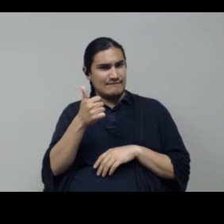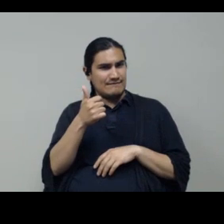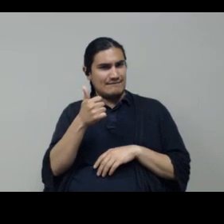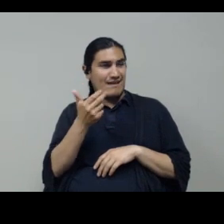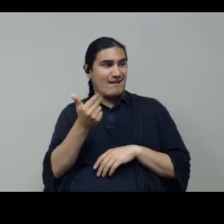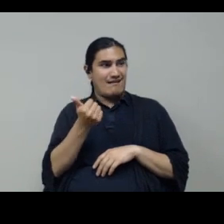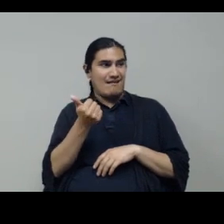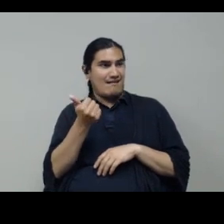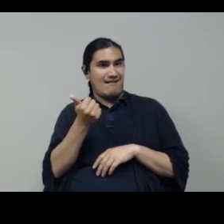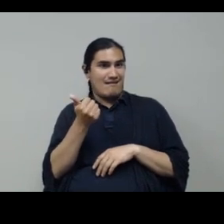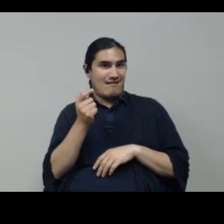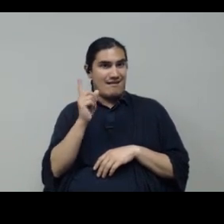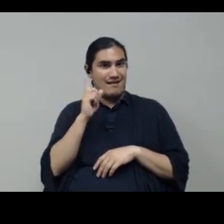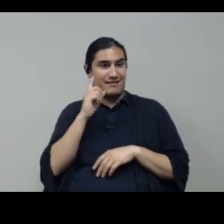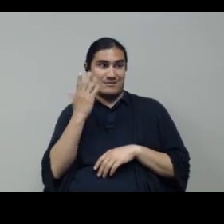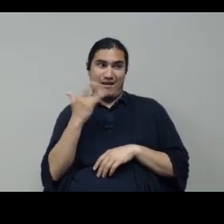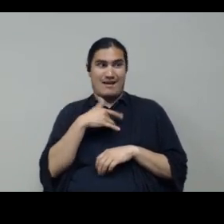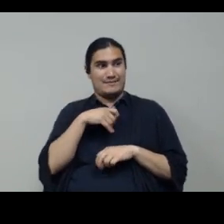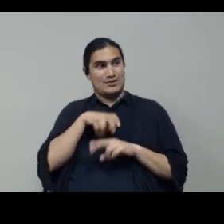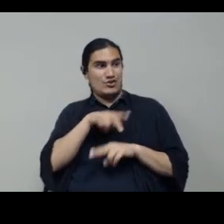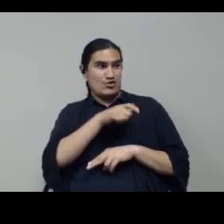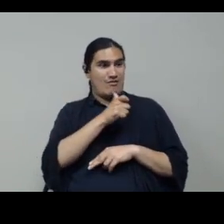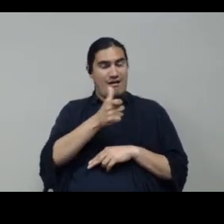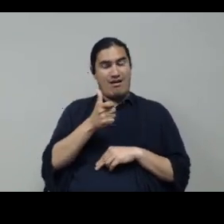Haha. That's why I'm chair and you're not.